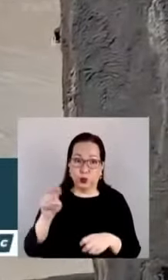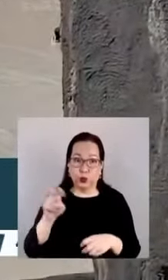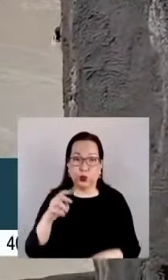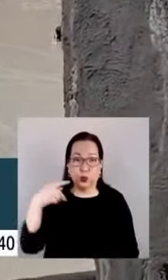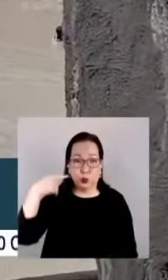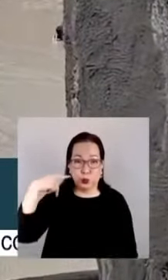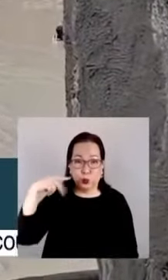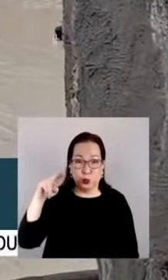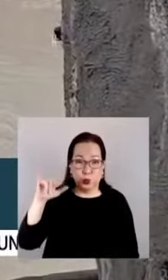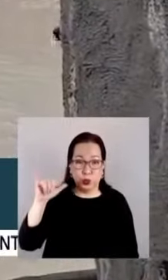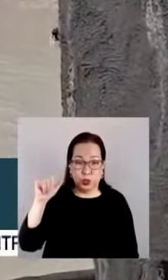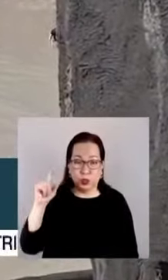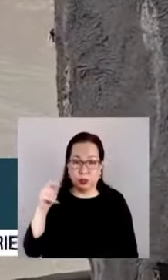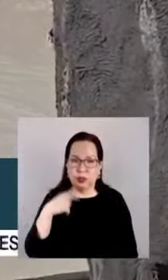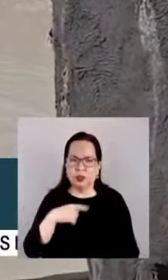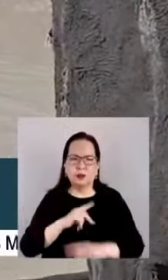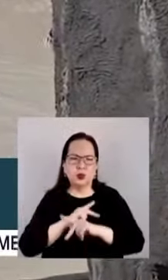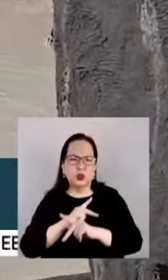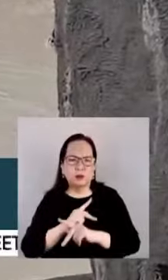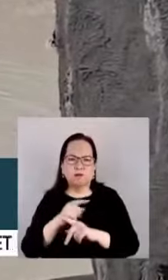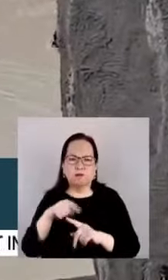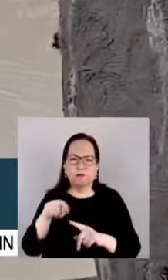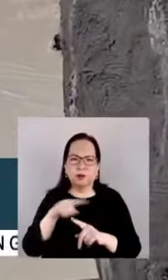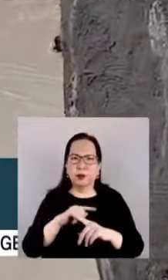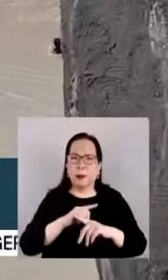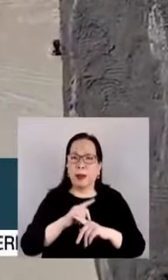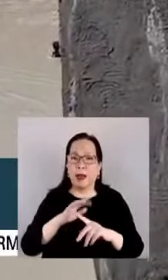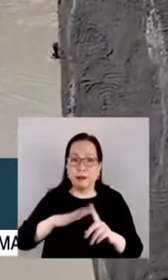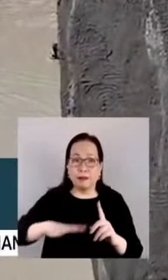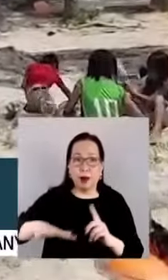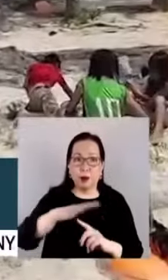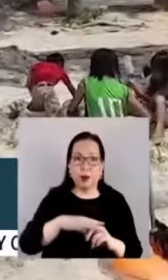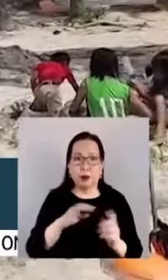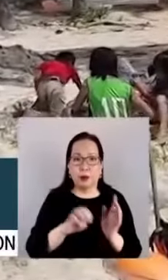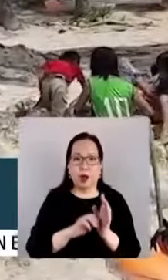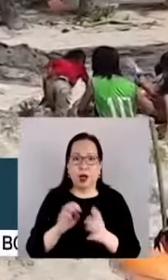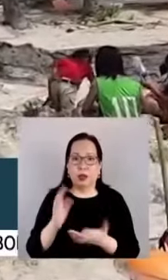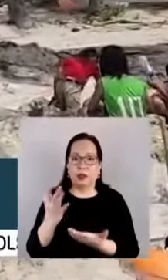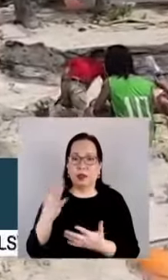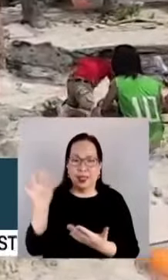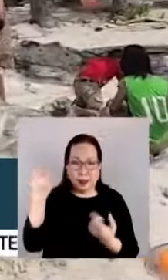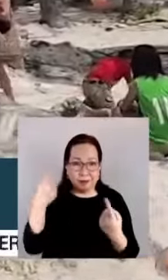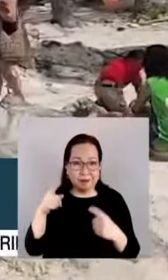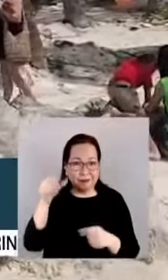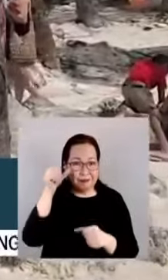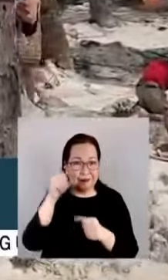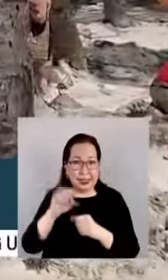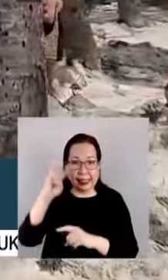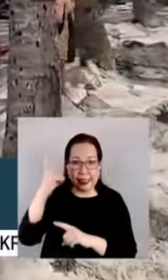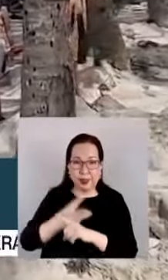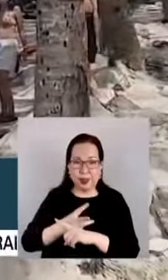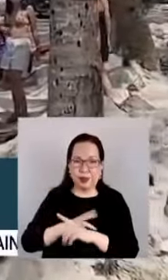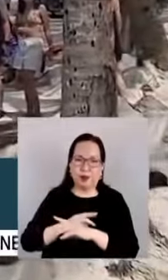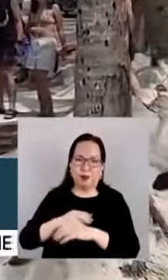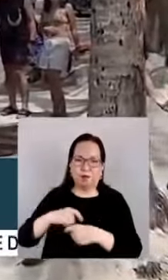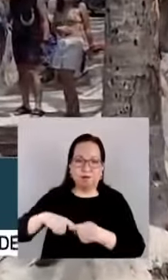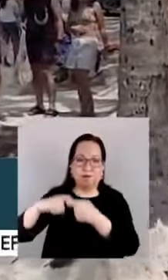country by protecting the environment, citing Boracay's six-month closure in 2018 for rehabilitation.